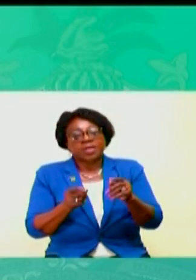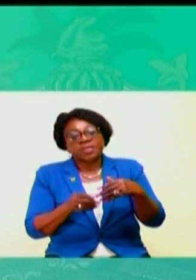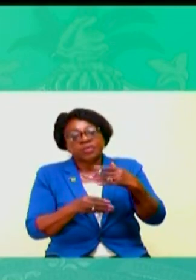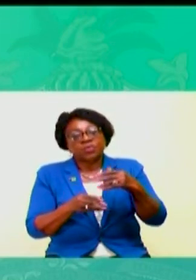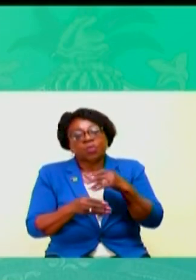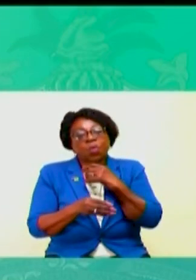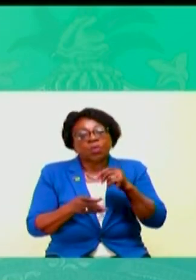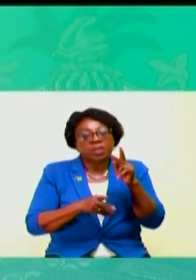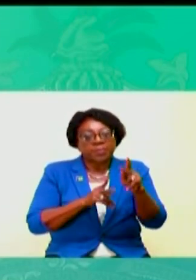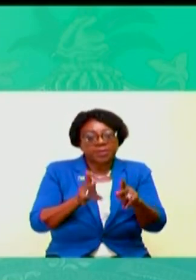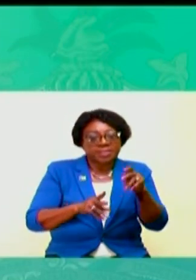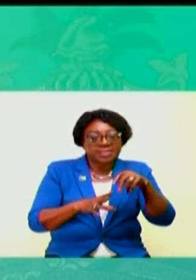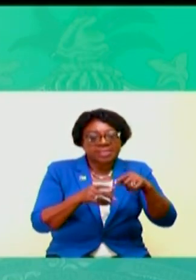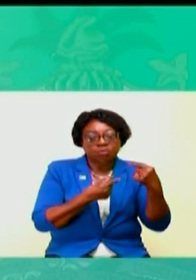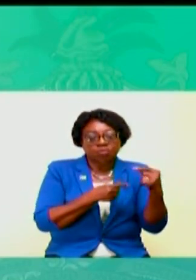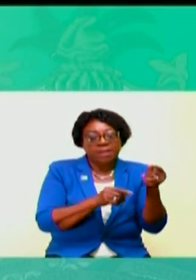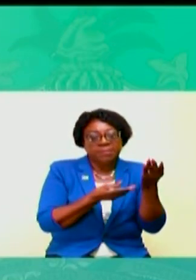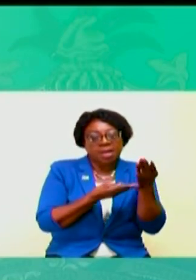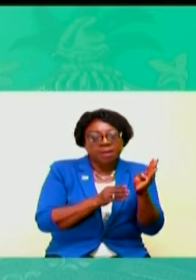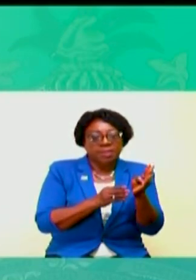all you all down there in Grand Bahama.